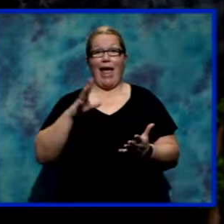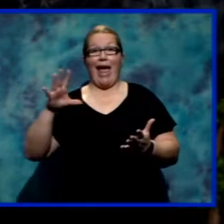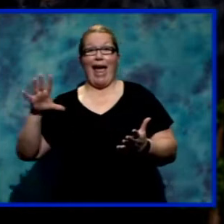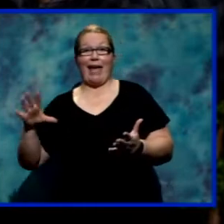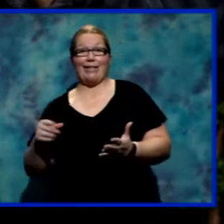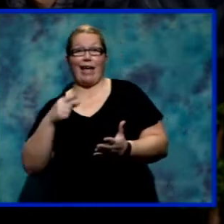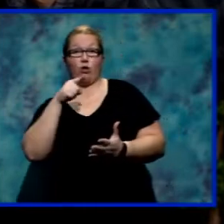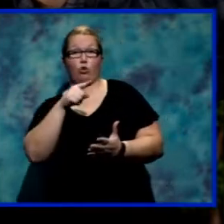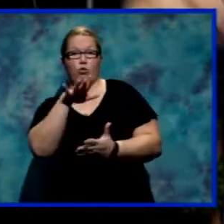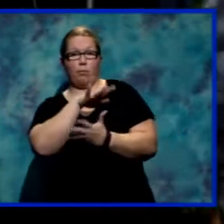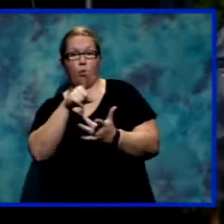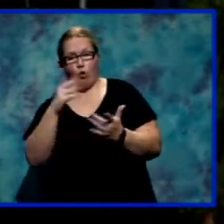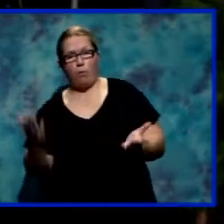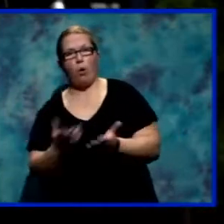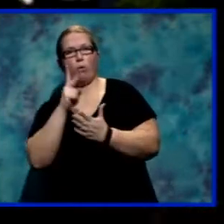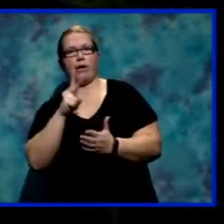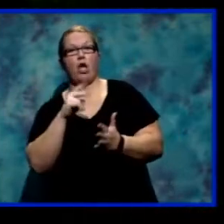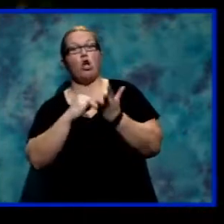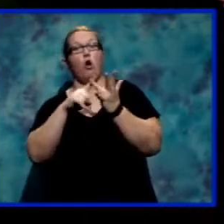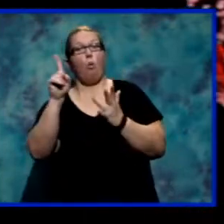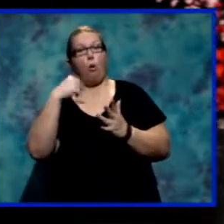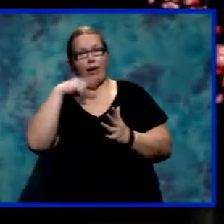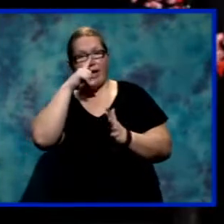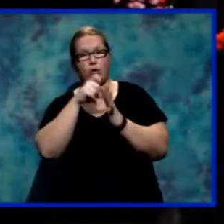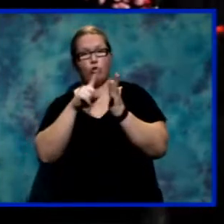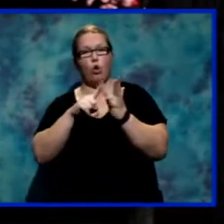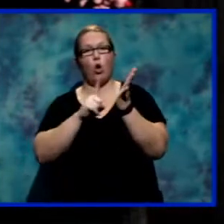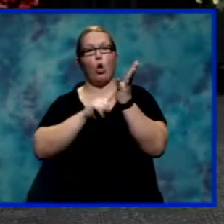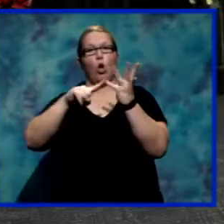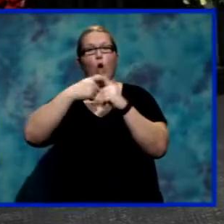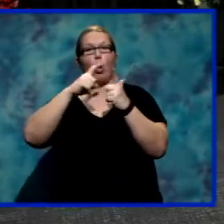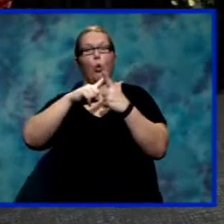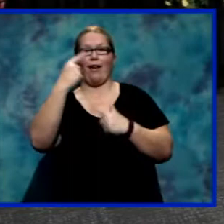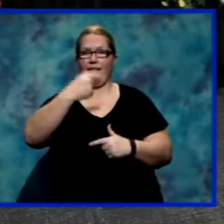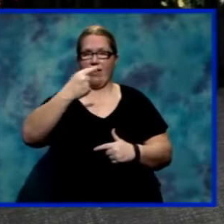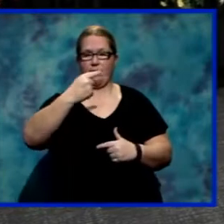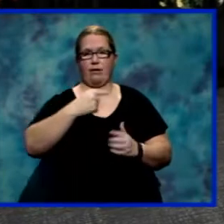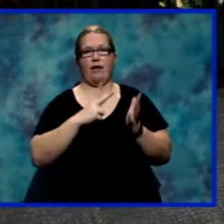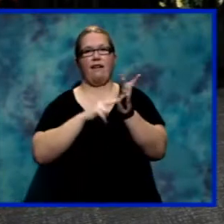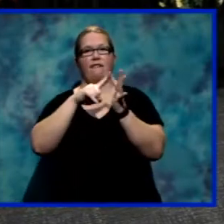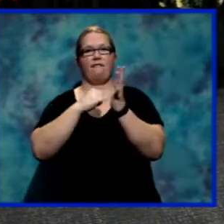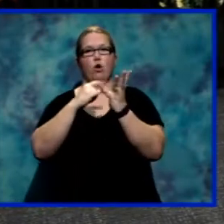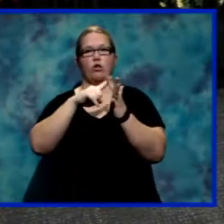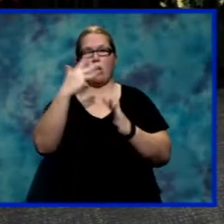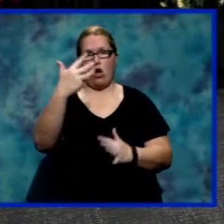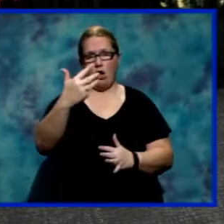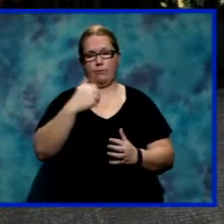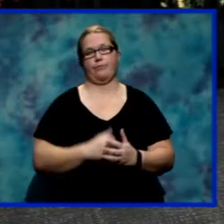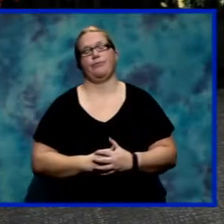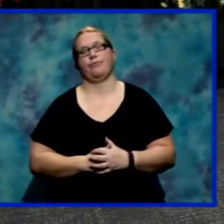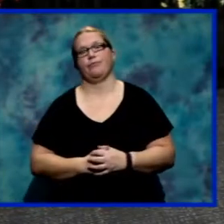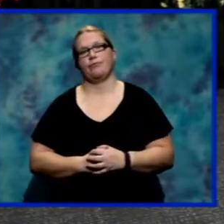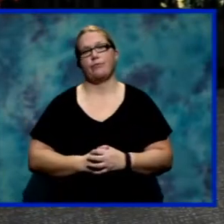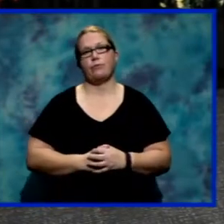are born again. So what can we do? Luke 11, let's look at this one more time. Verse 9. Luke chapter 11,